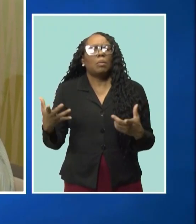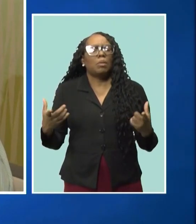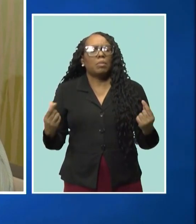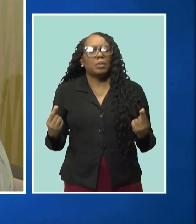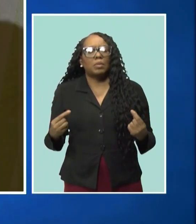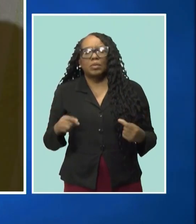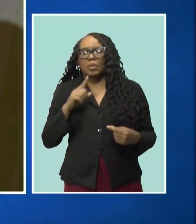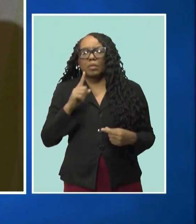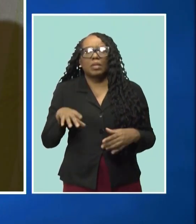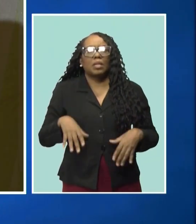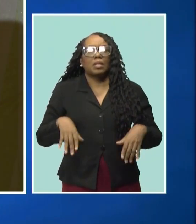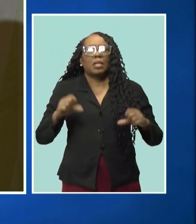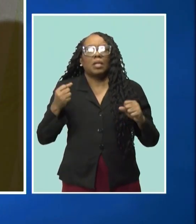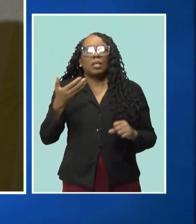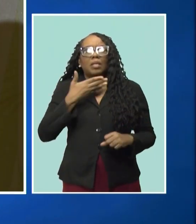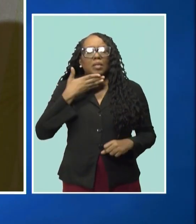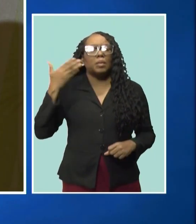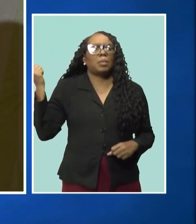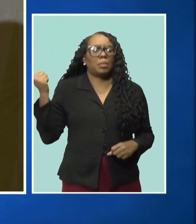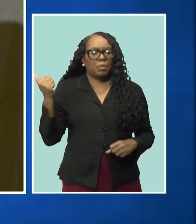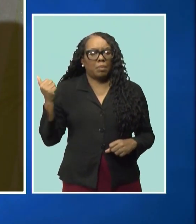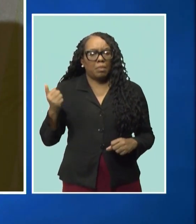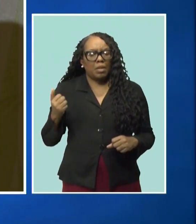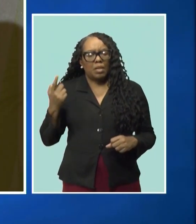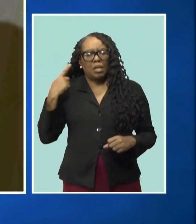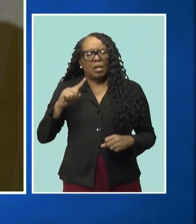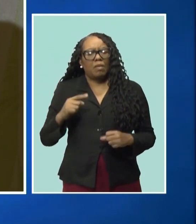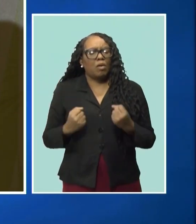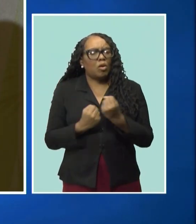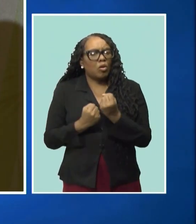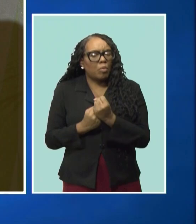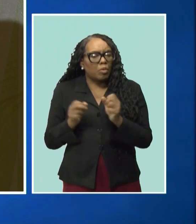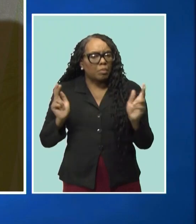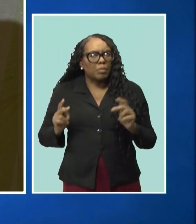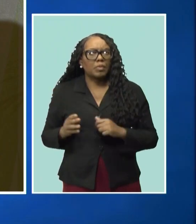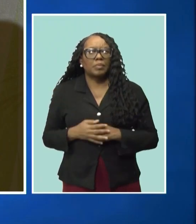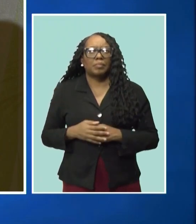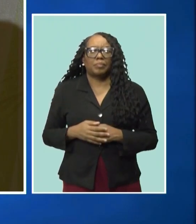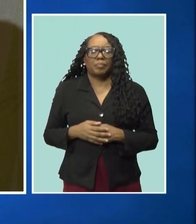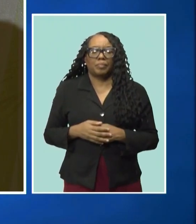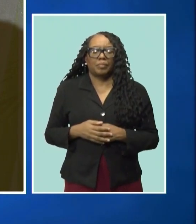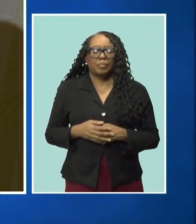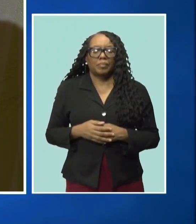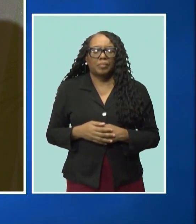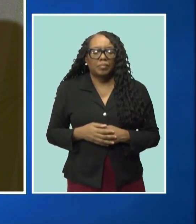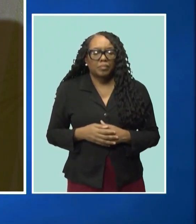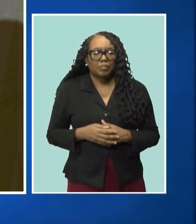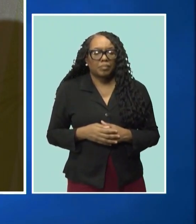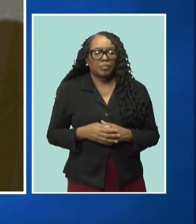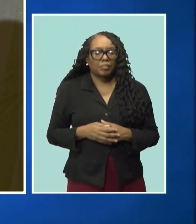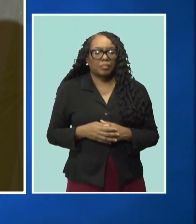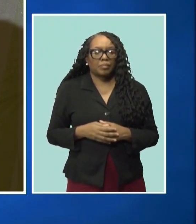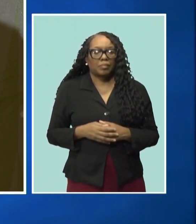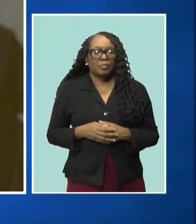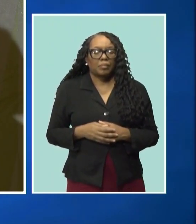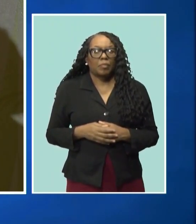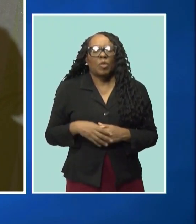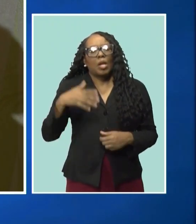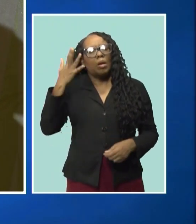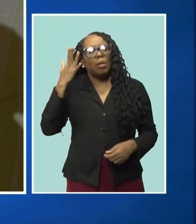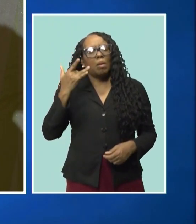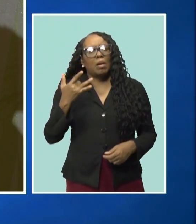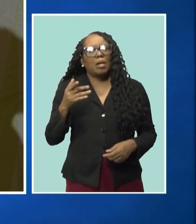transport sector. What is the infrastructure to support cycling? People don't cycle primarily because they don't feel safe.